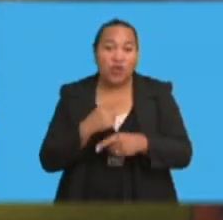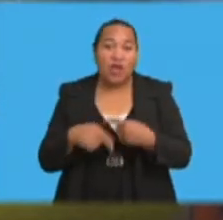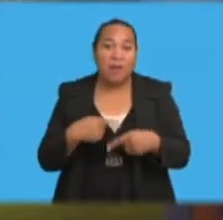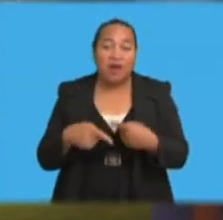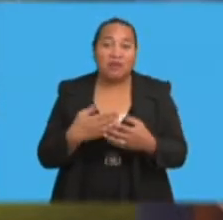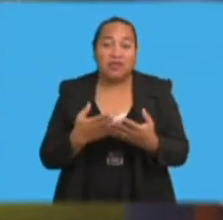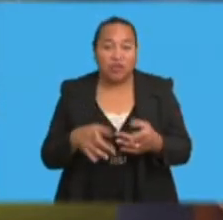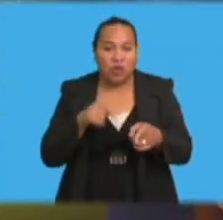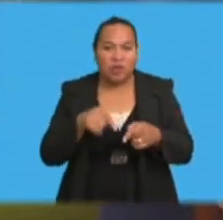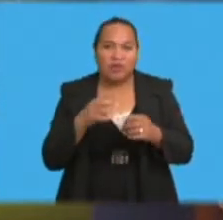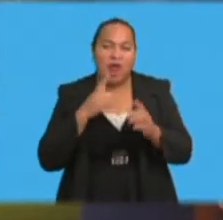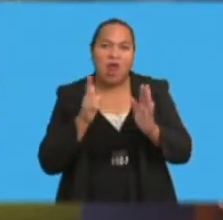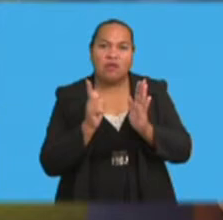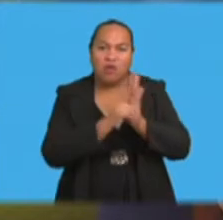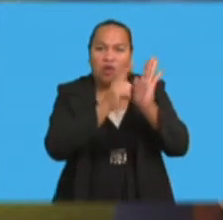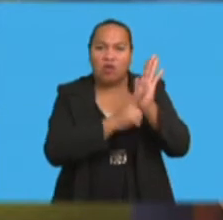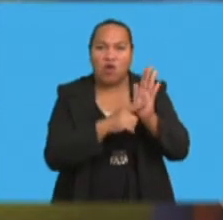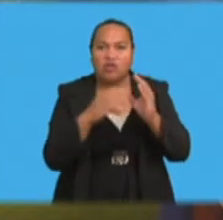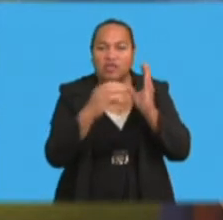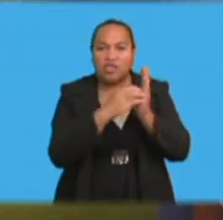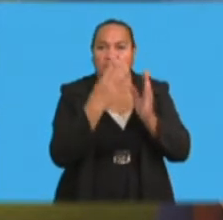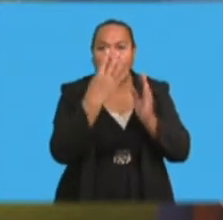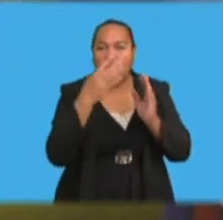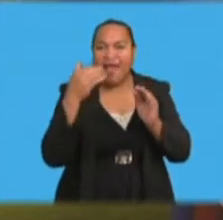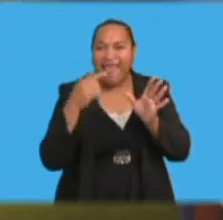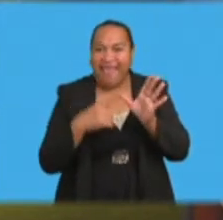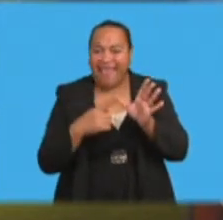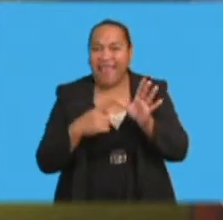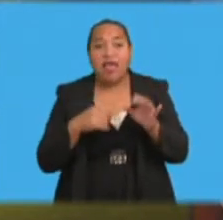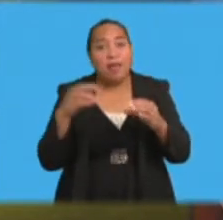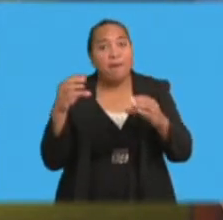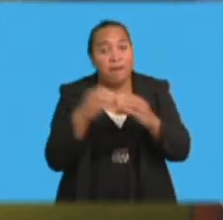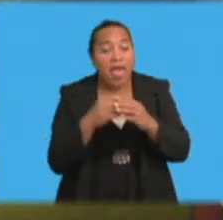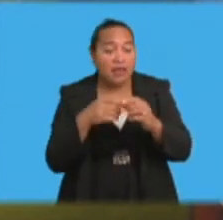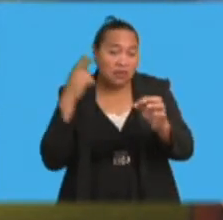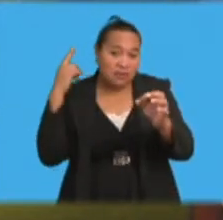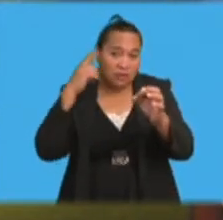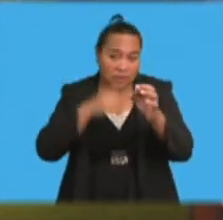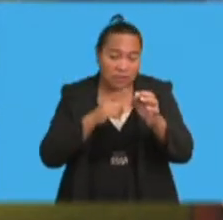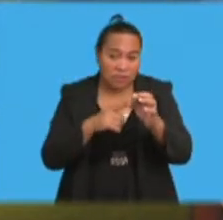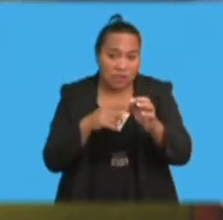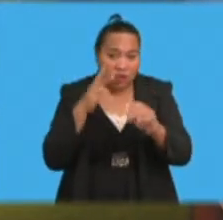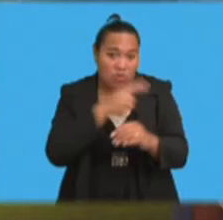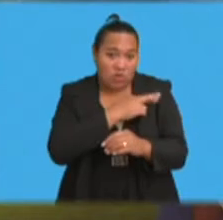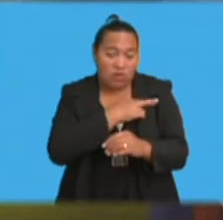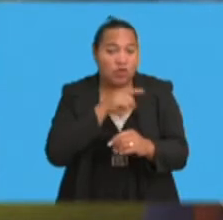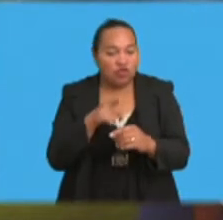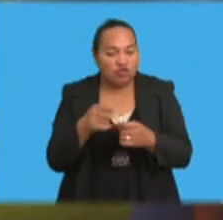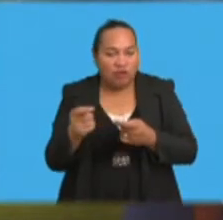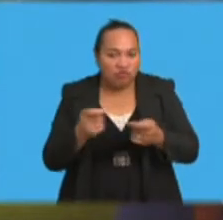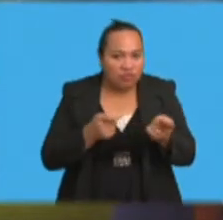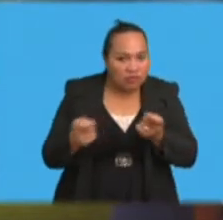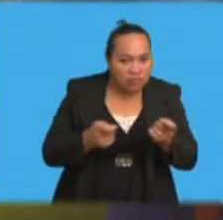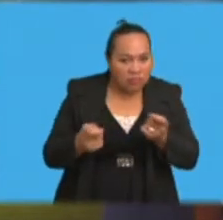Speaker, pursuant to Section 4A of the RBF Act, the bank has a core responsibility with regulating the issue of